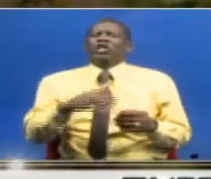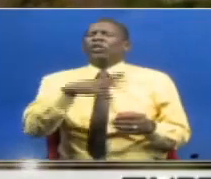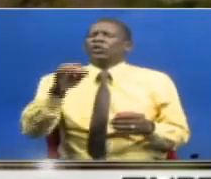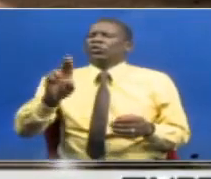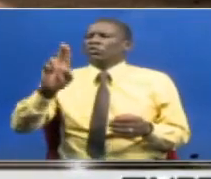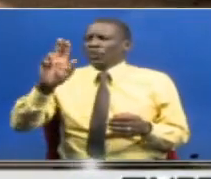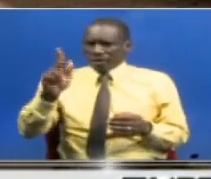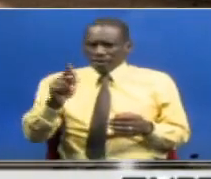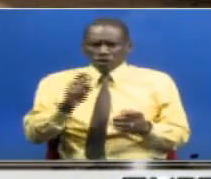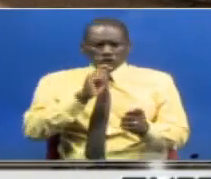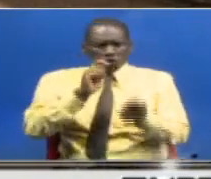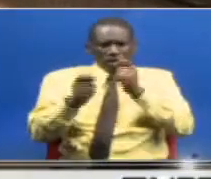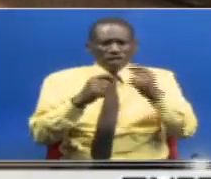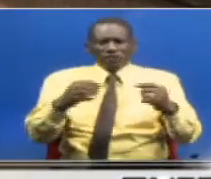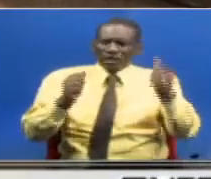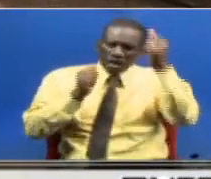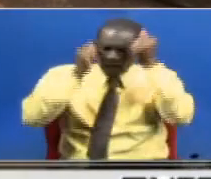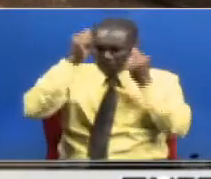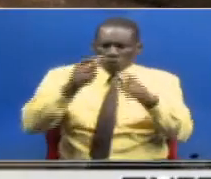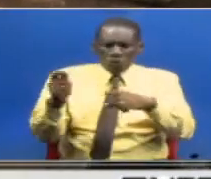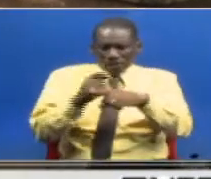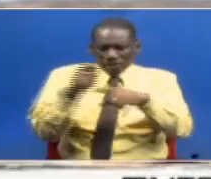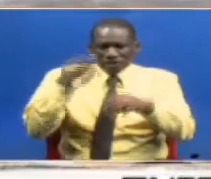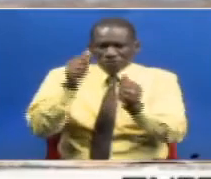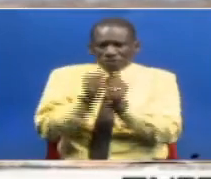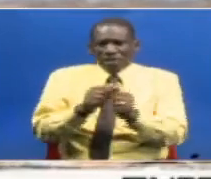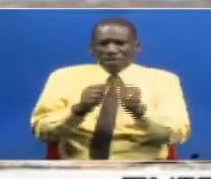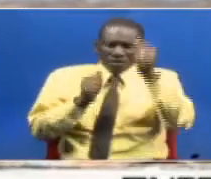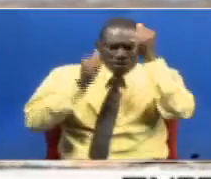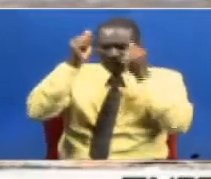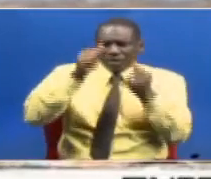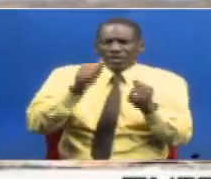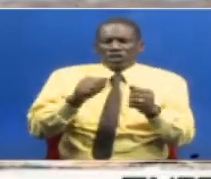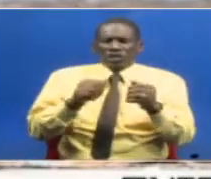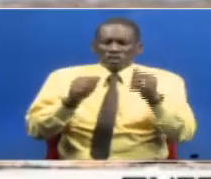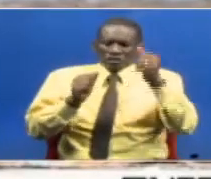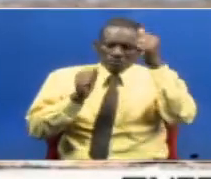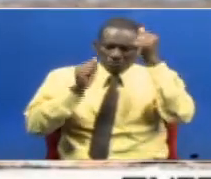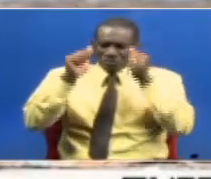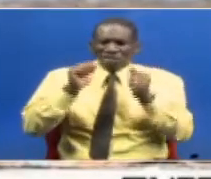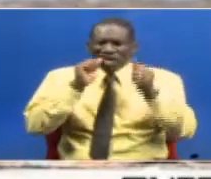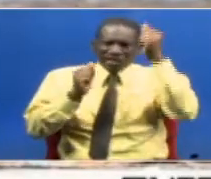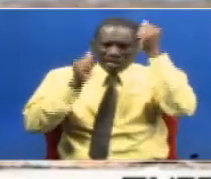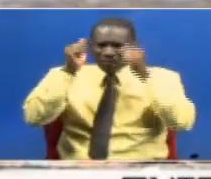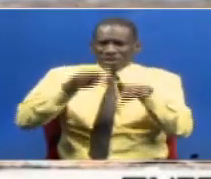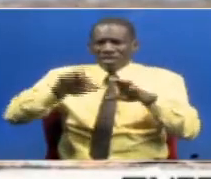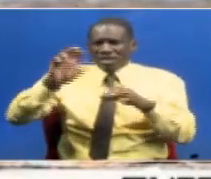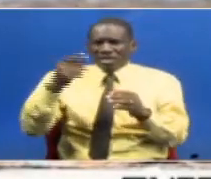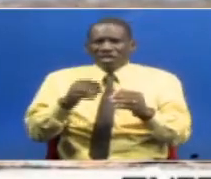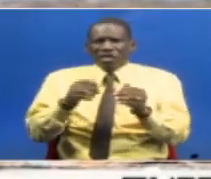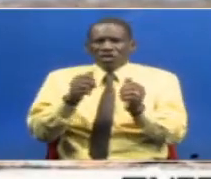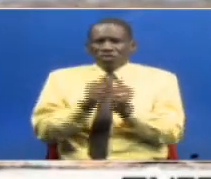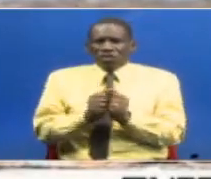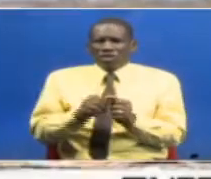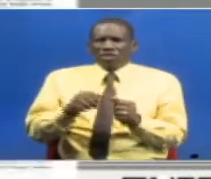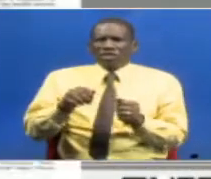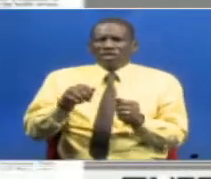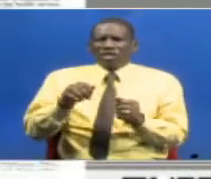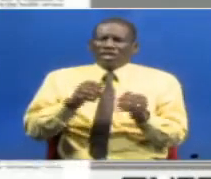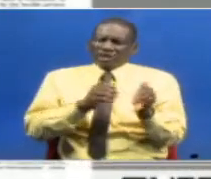Kingdom to interview soldiers who are training under the British Army Training Unit Kenya Batuk in Kenya under the Duke of Lancaster